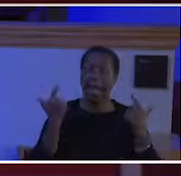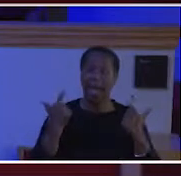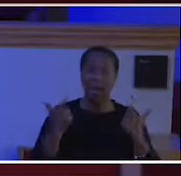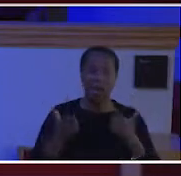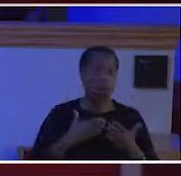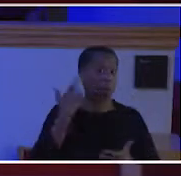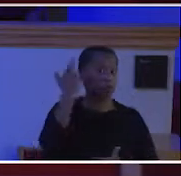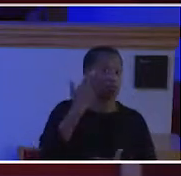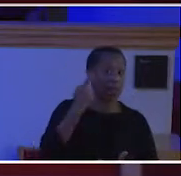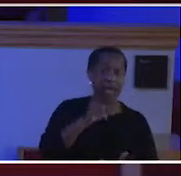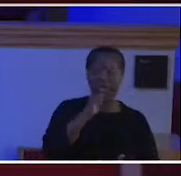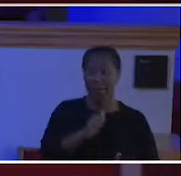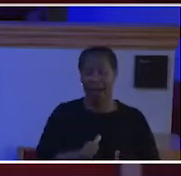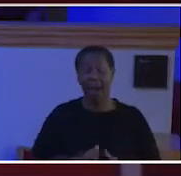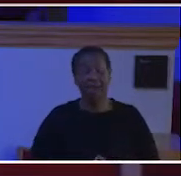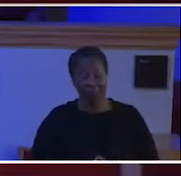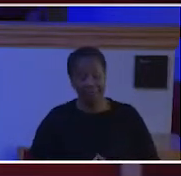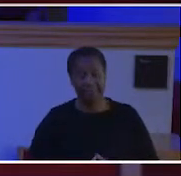not.